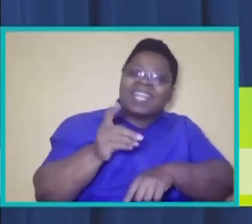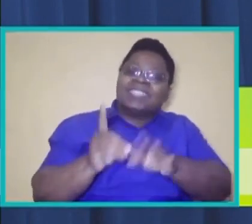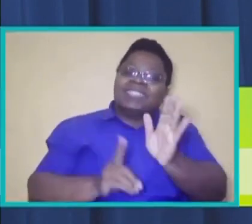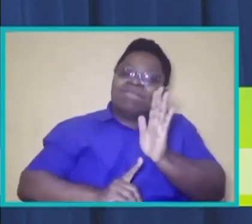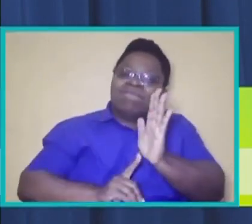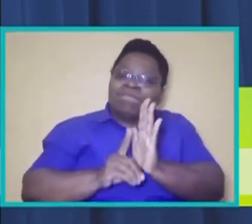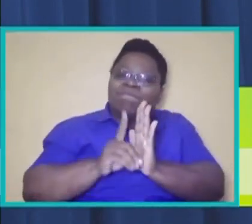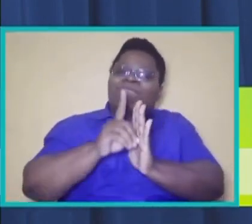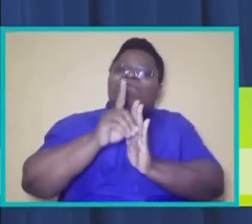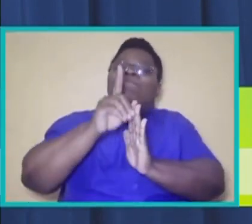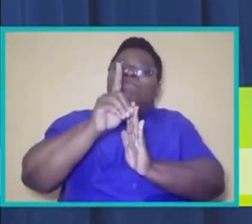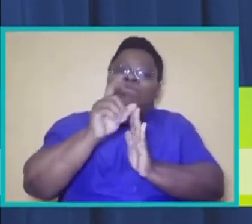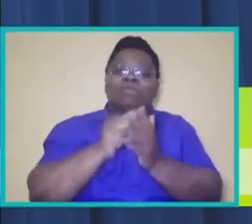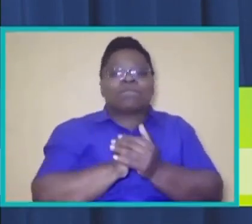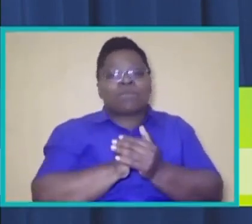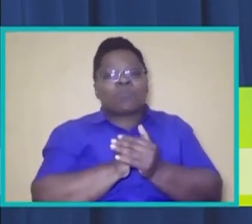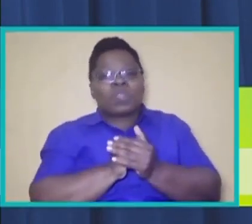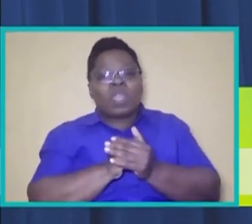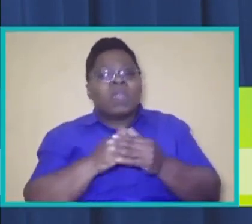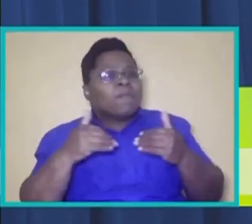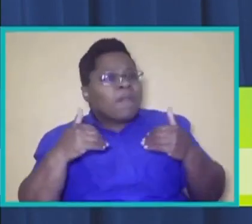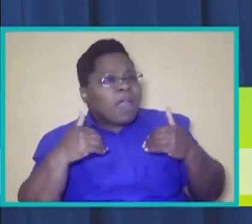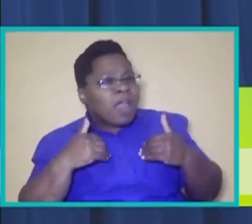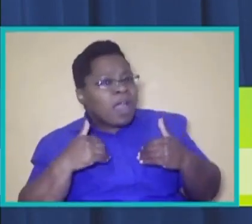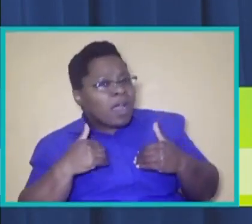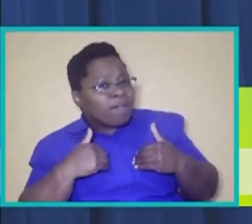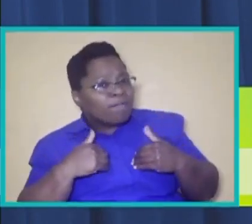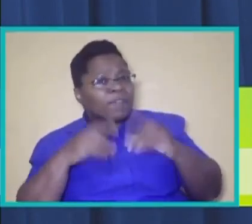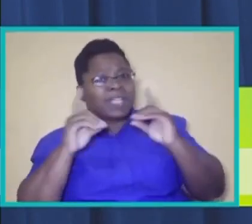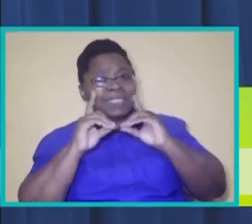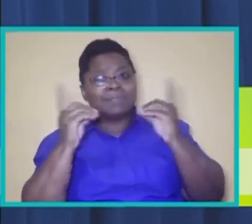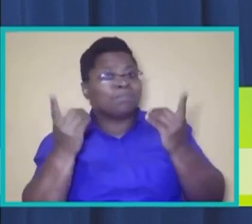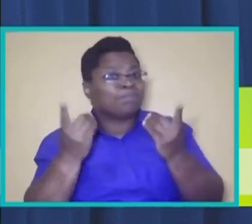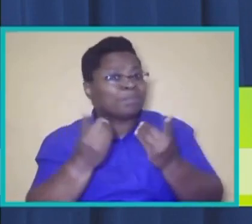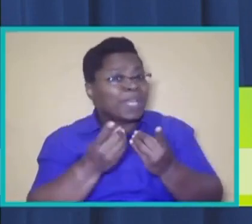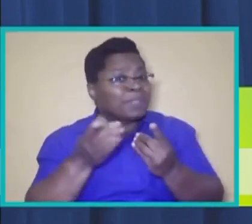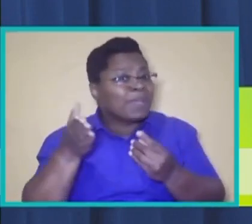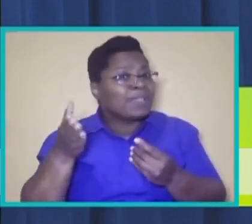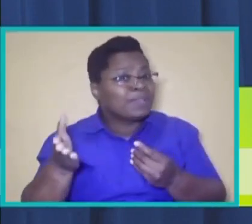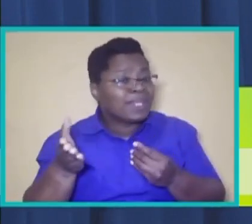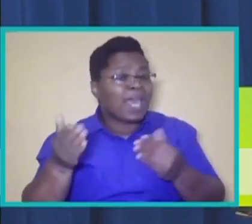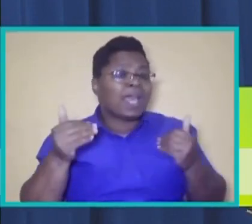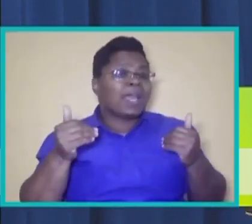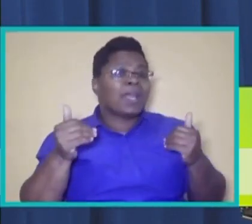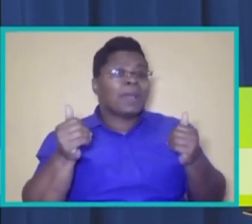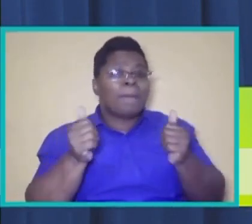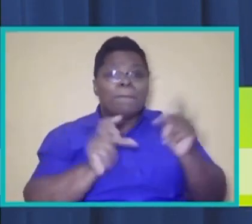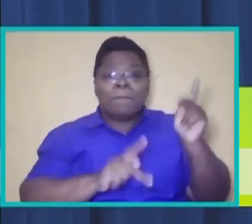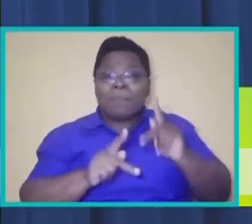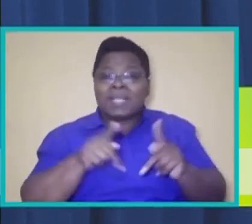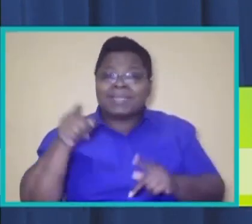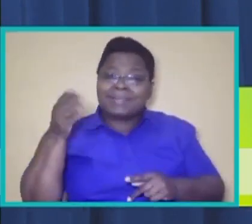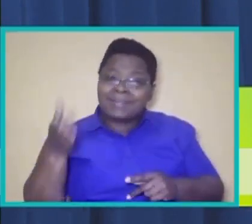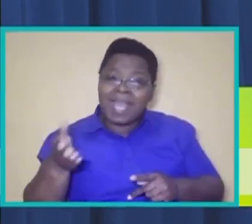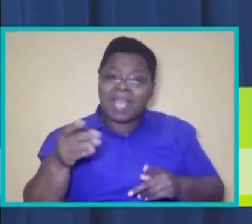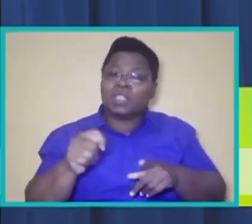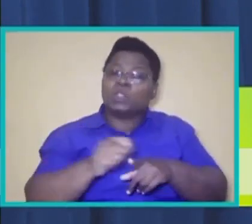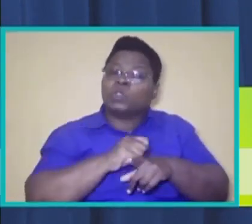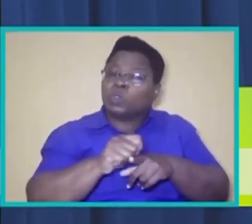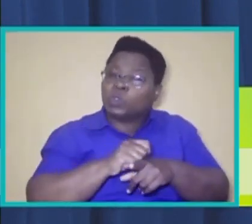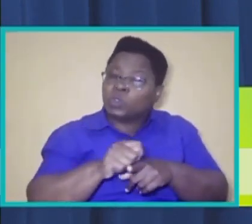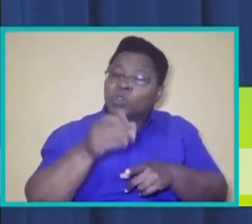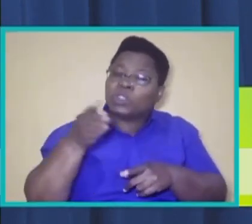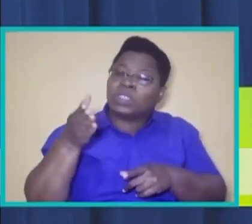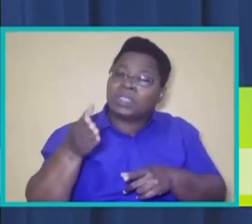with persons who are trained in different areas. And I think part of what they do, I know for